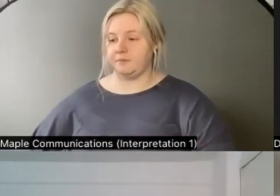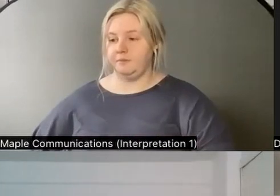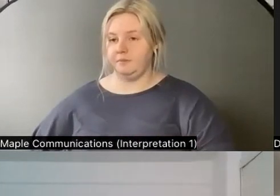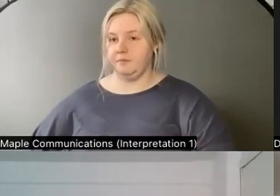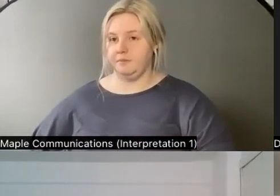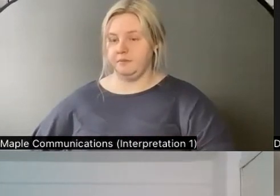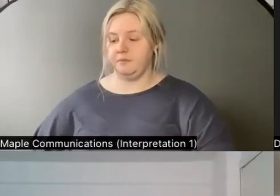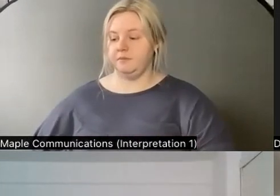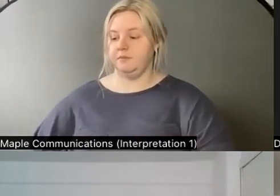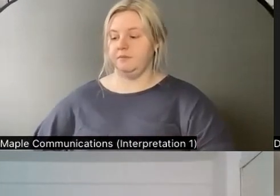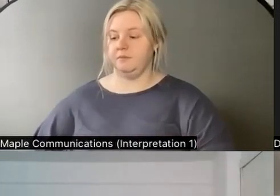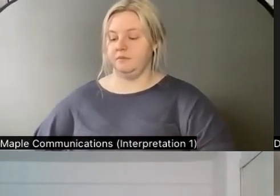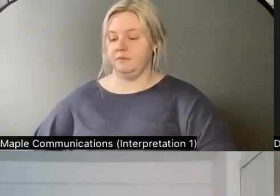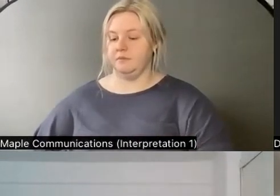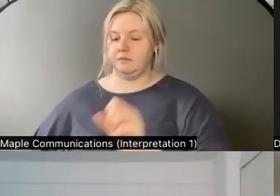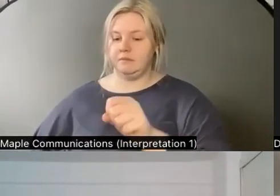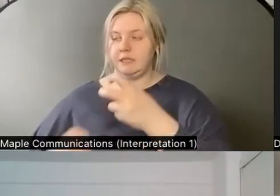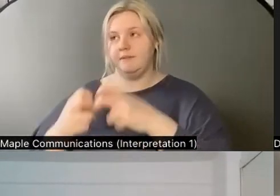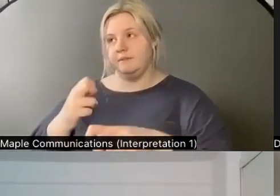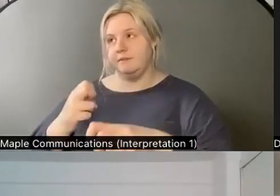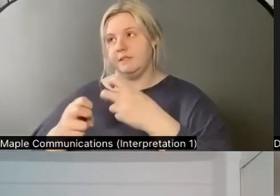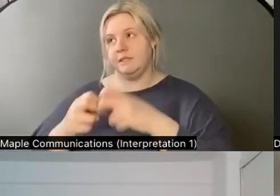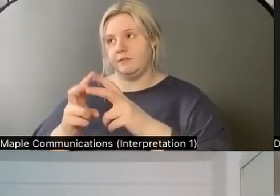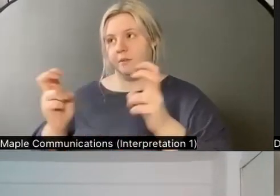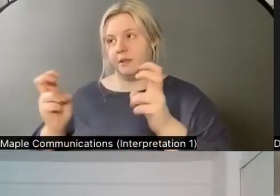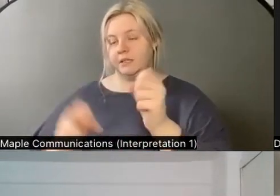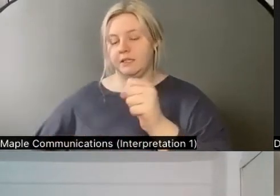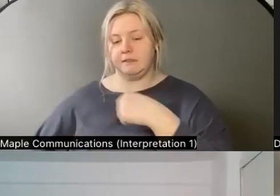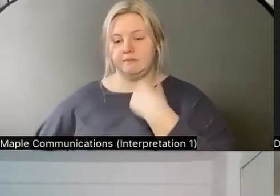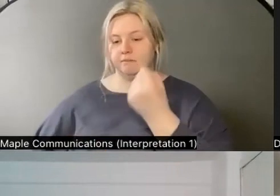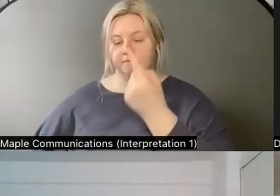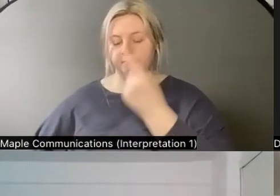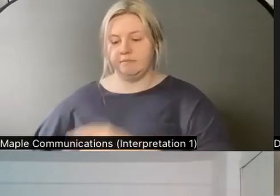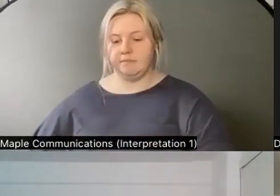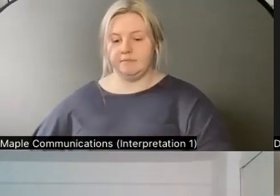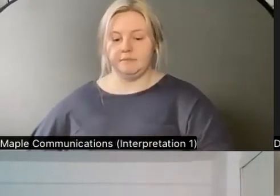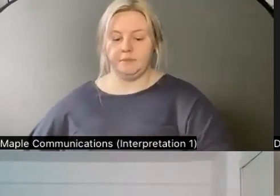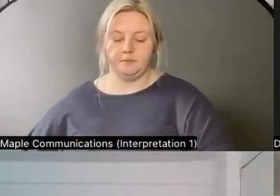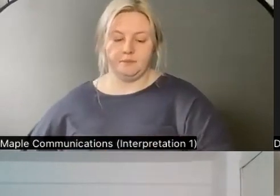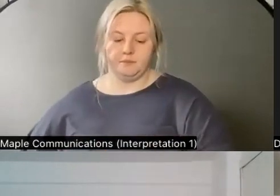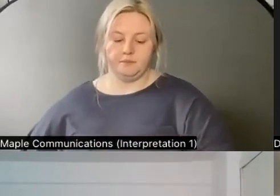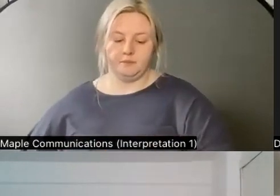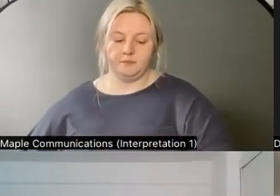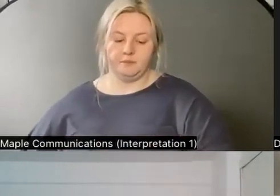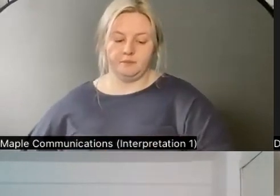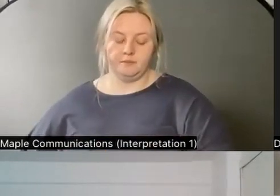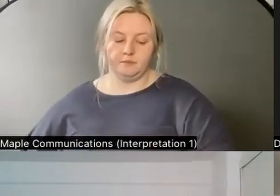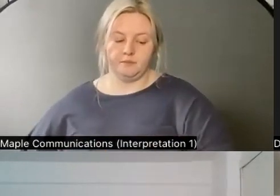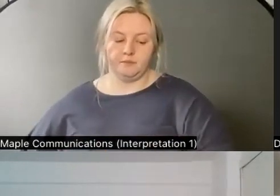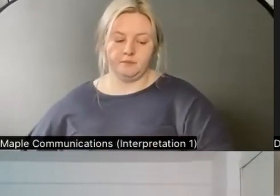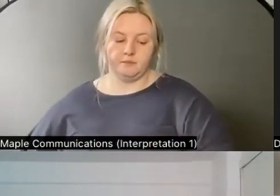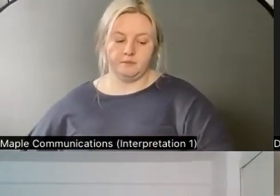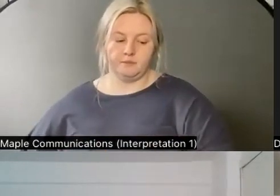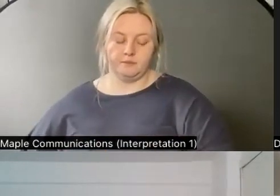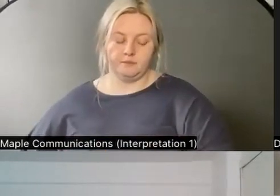Yeah, it's a pretty heavy topic, and there's a lot of I appreciate you bringing